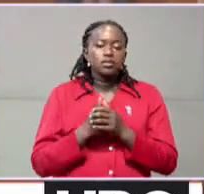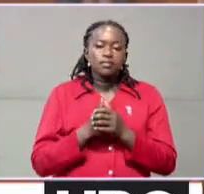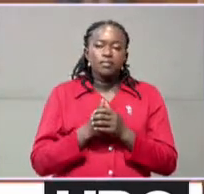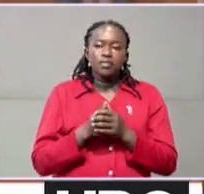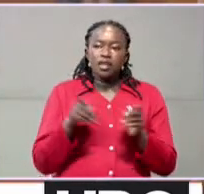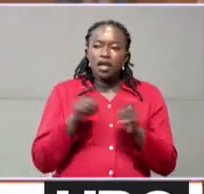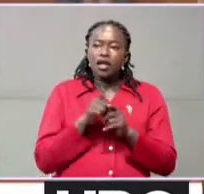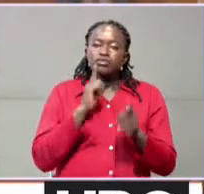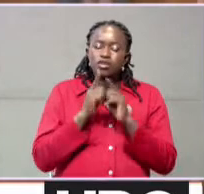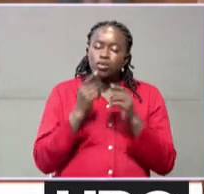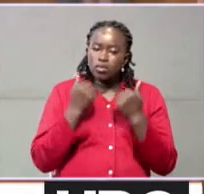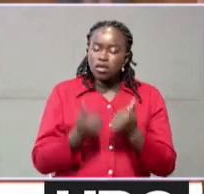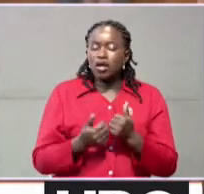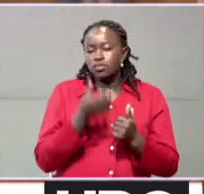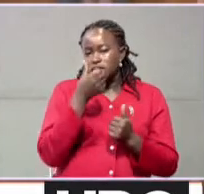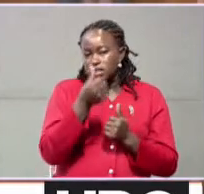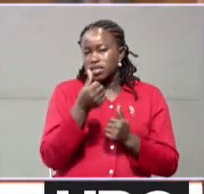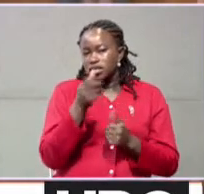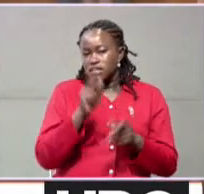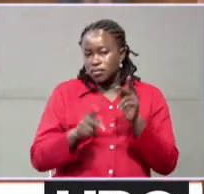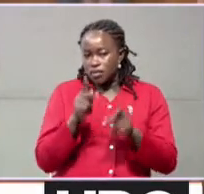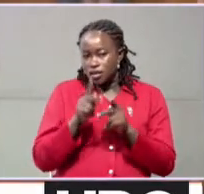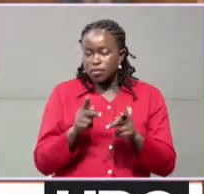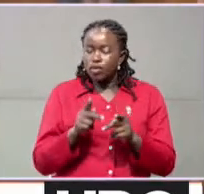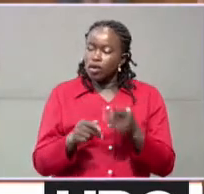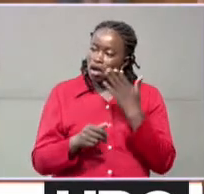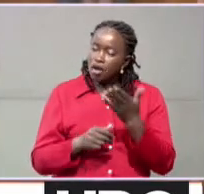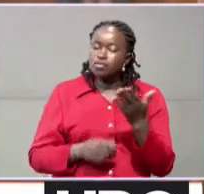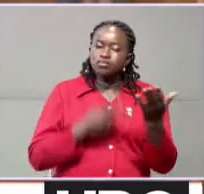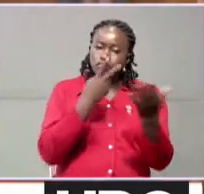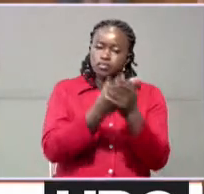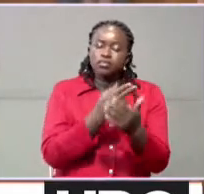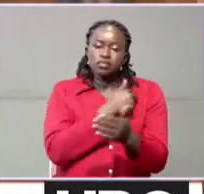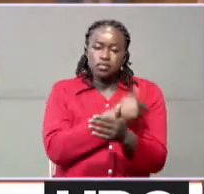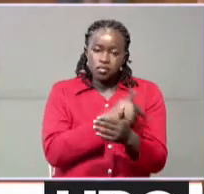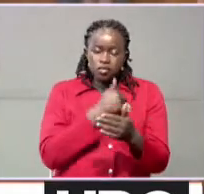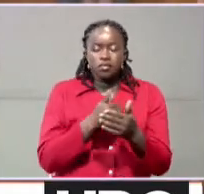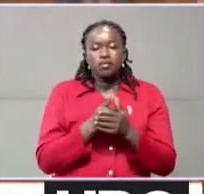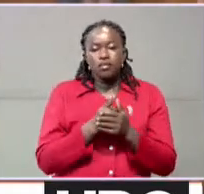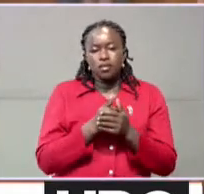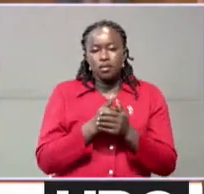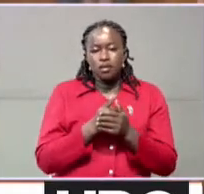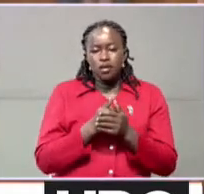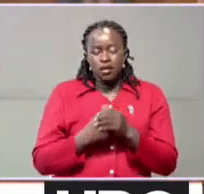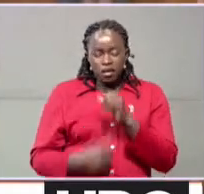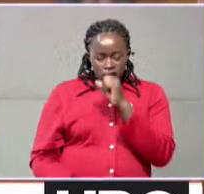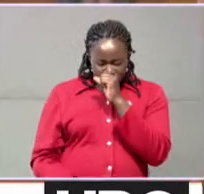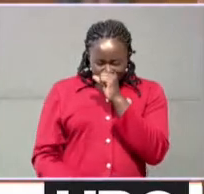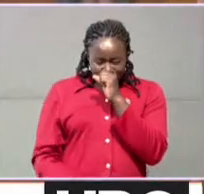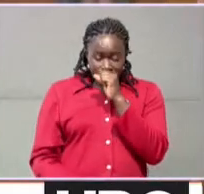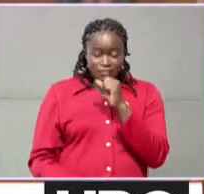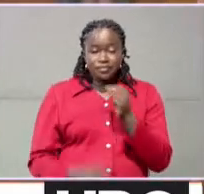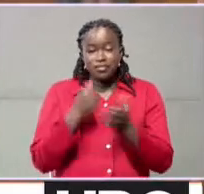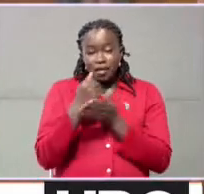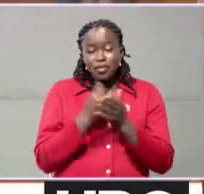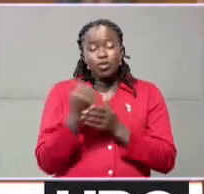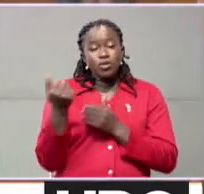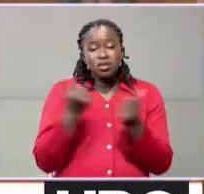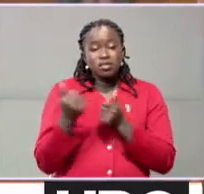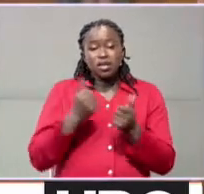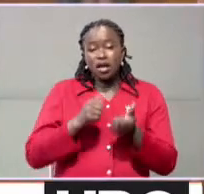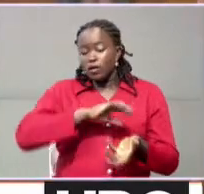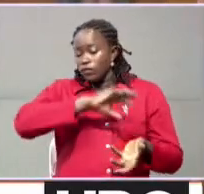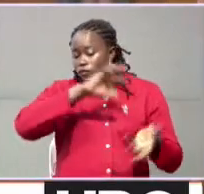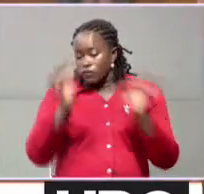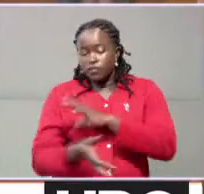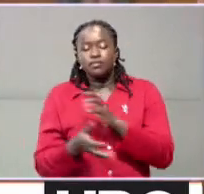now six people are in a hospital over a truck turning over from the bridge now my